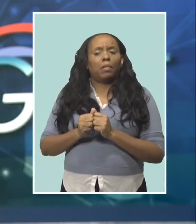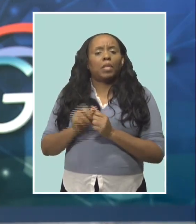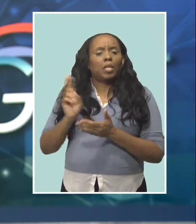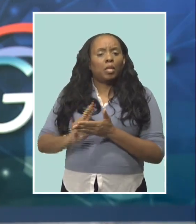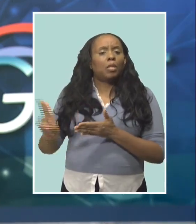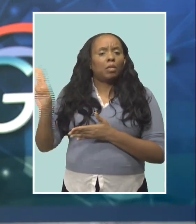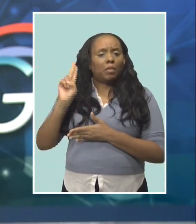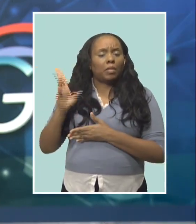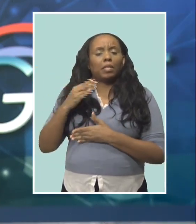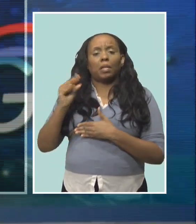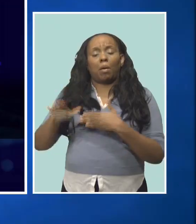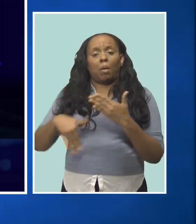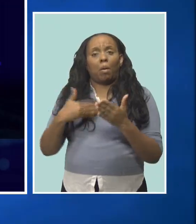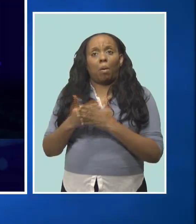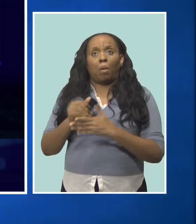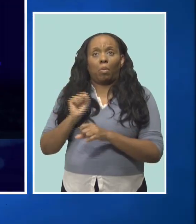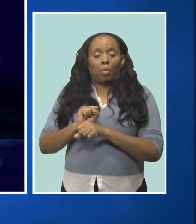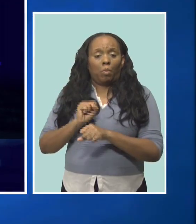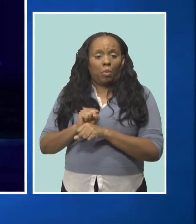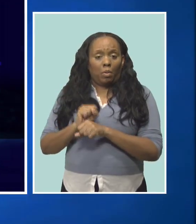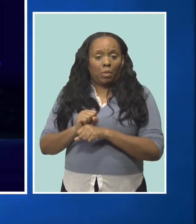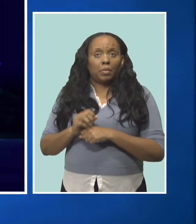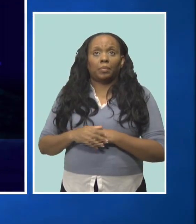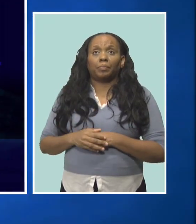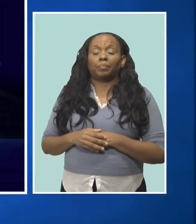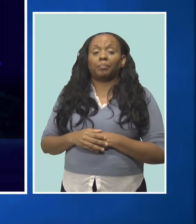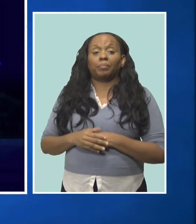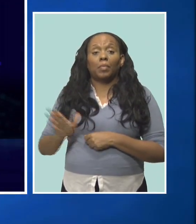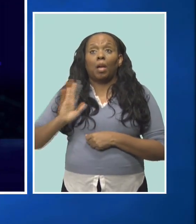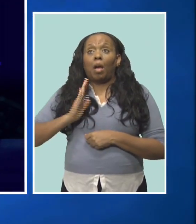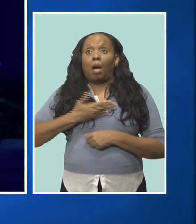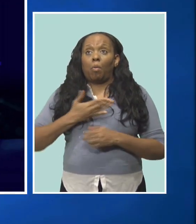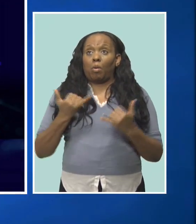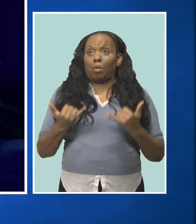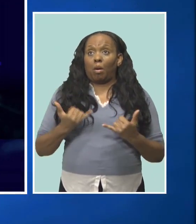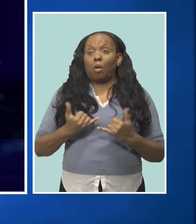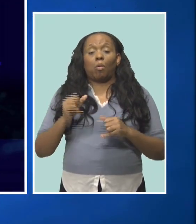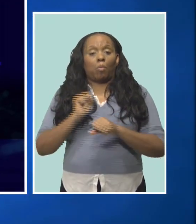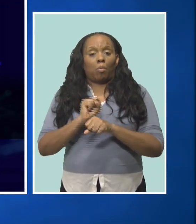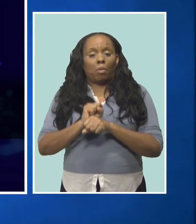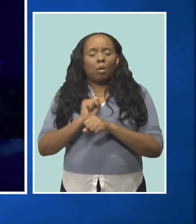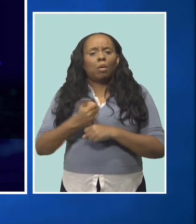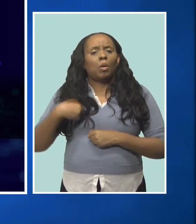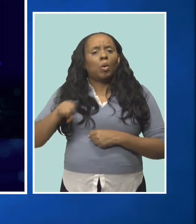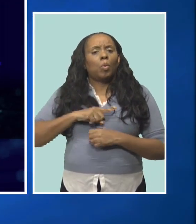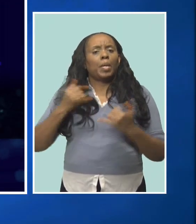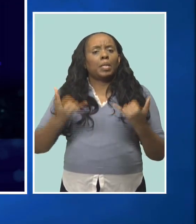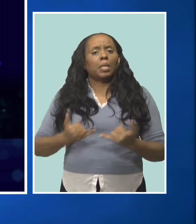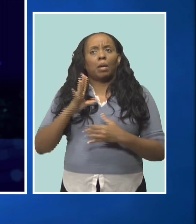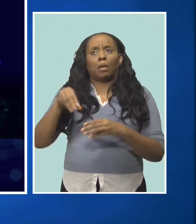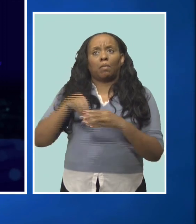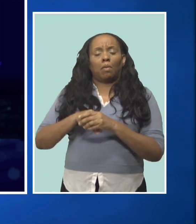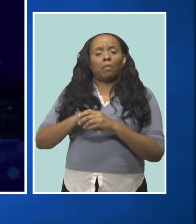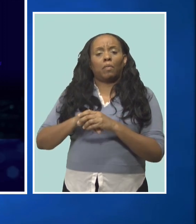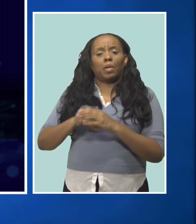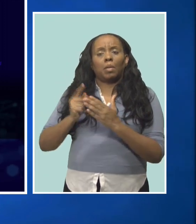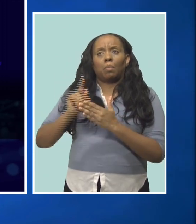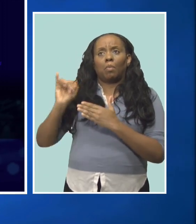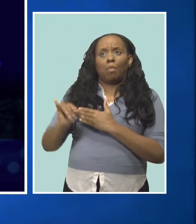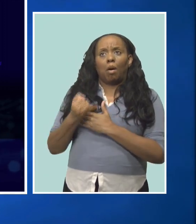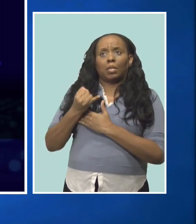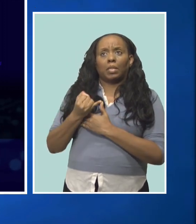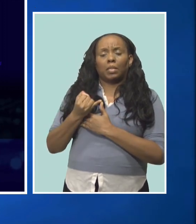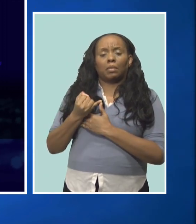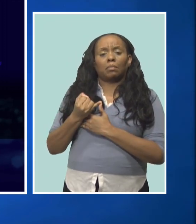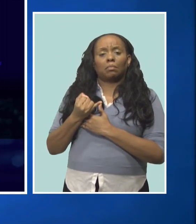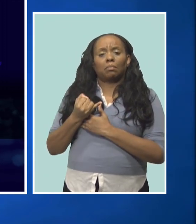does, including our current work called the Blooming Project, which is now in its 6th year and undertaken